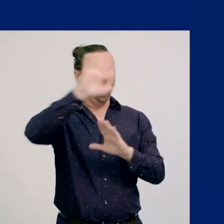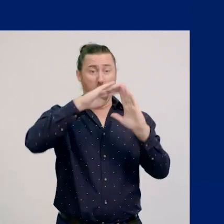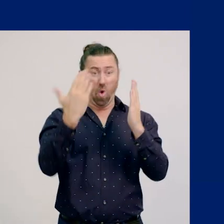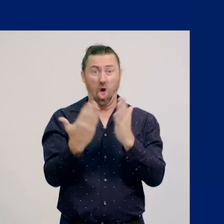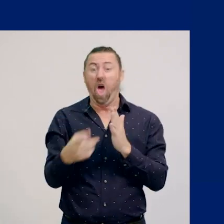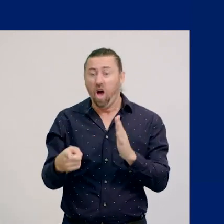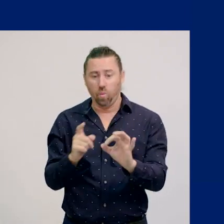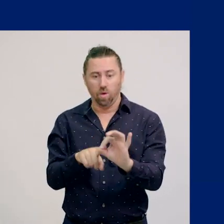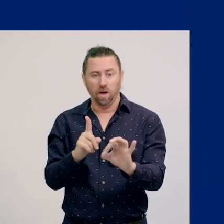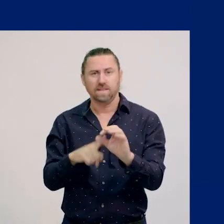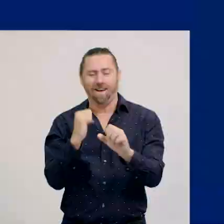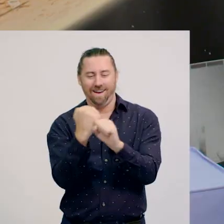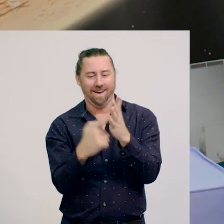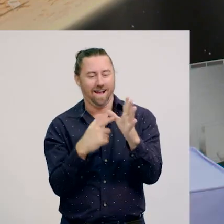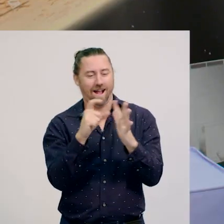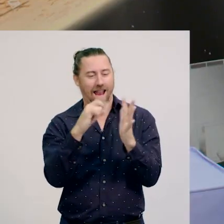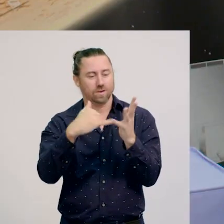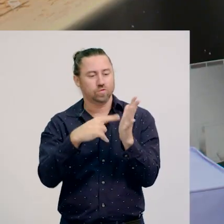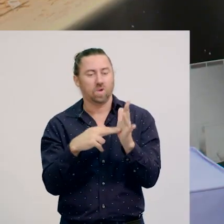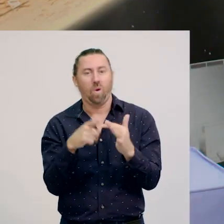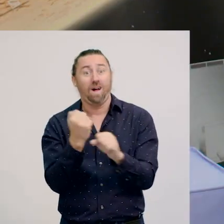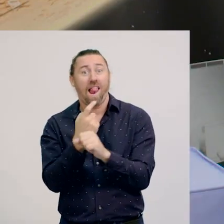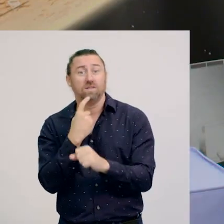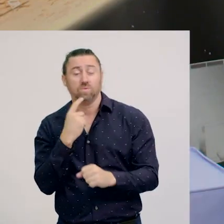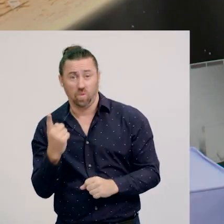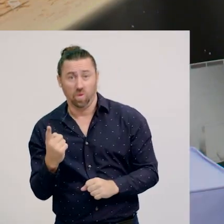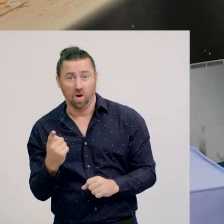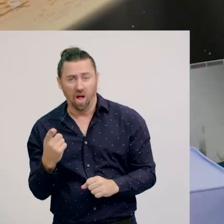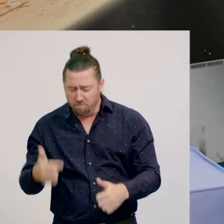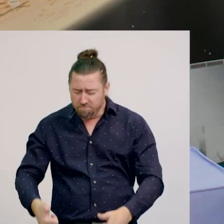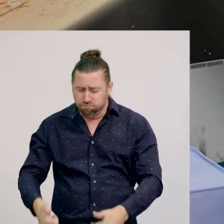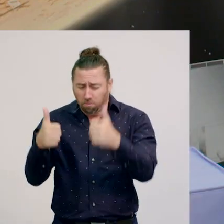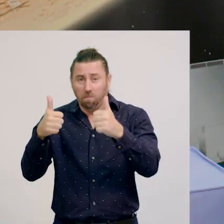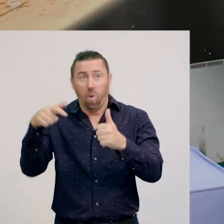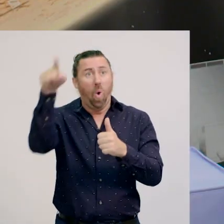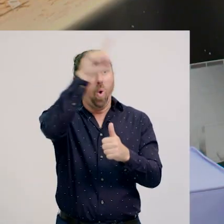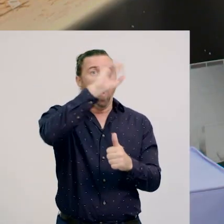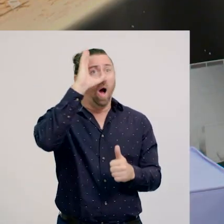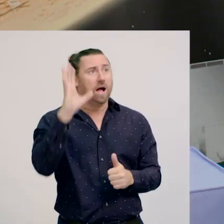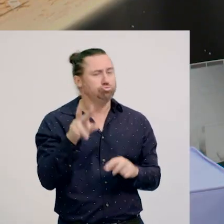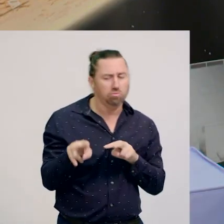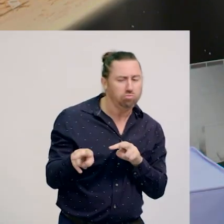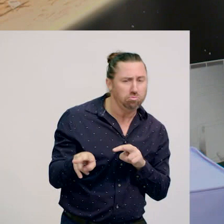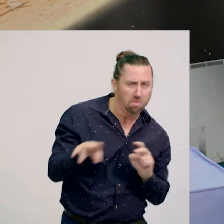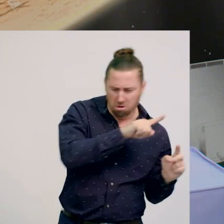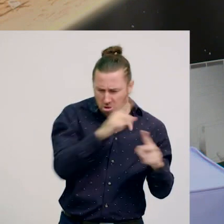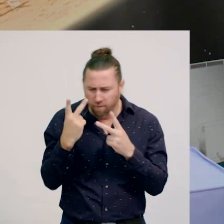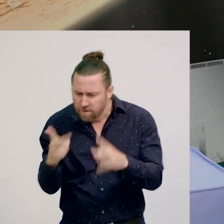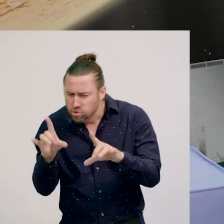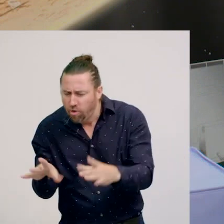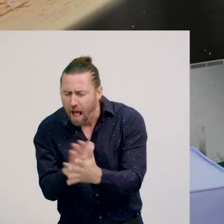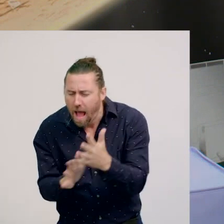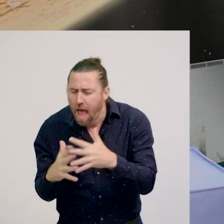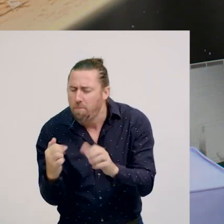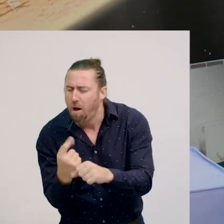at Gladstone. It was such a success that other countries have visited Australia to learn about this technology.